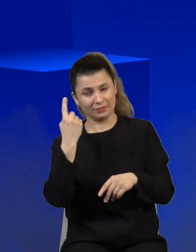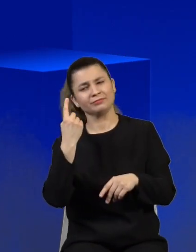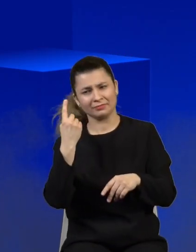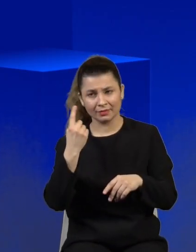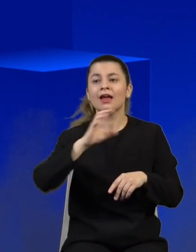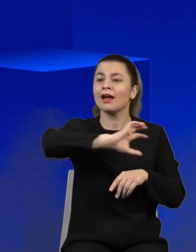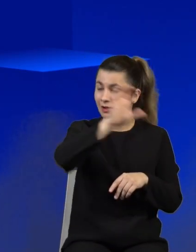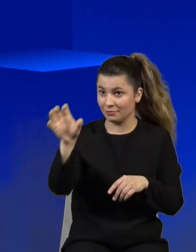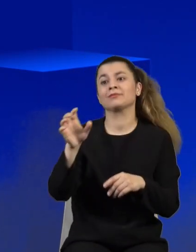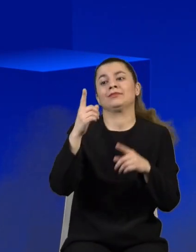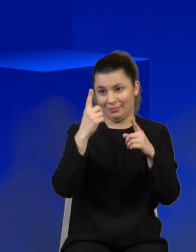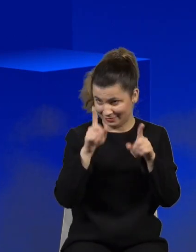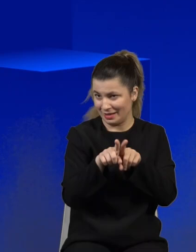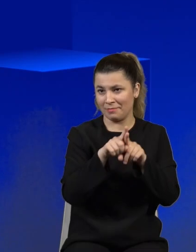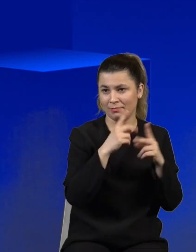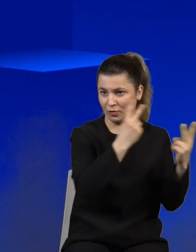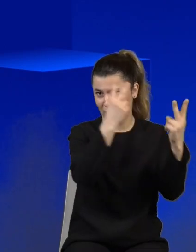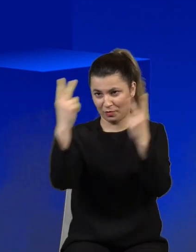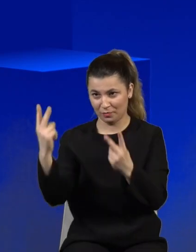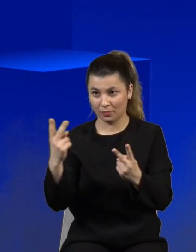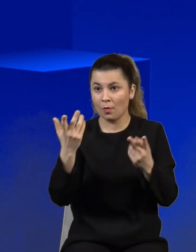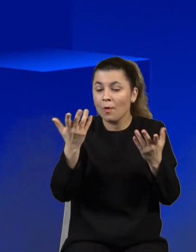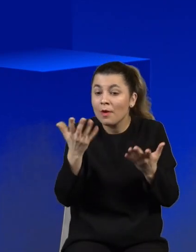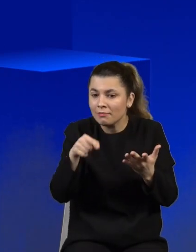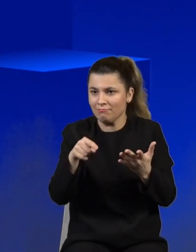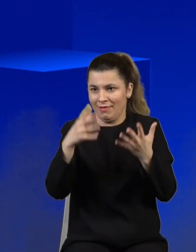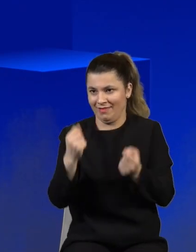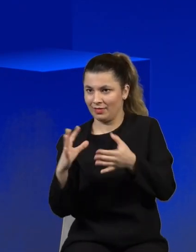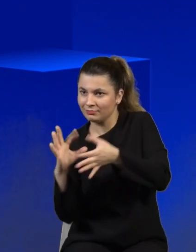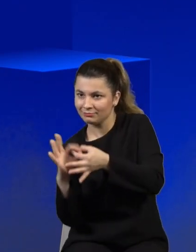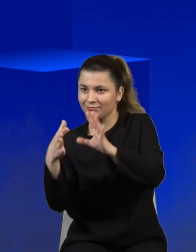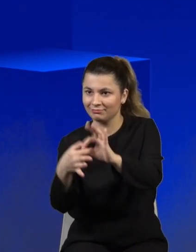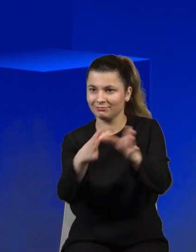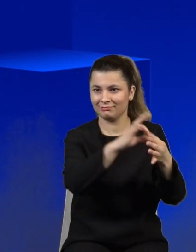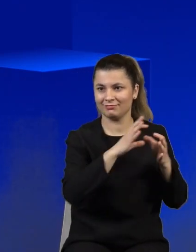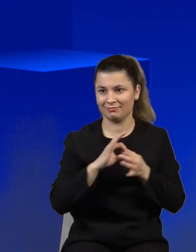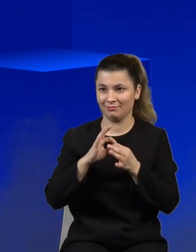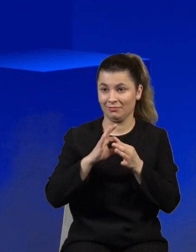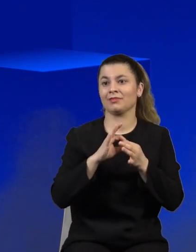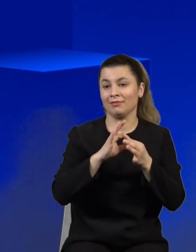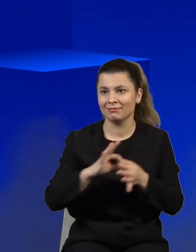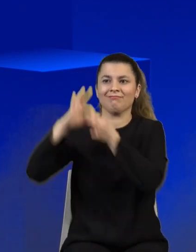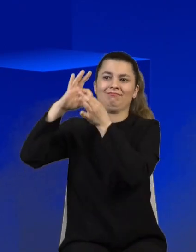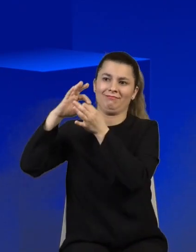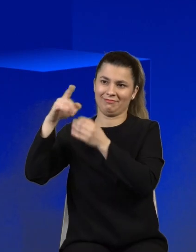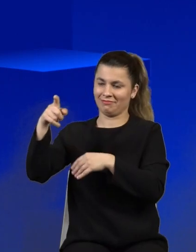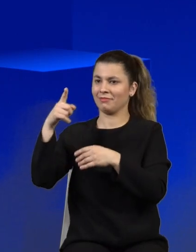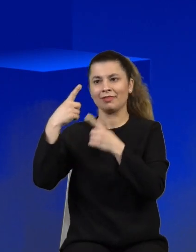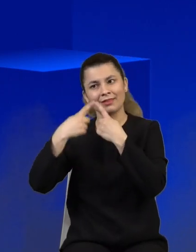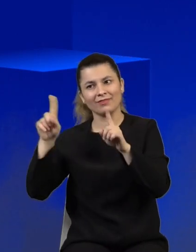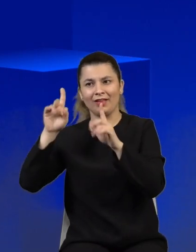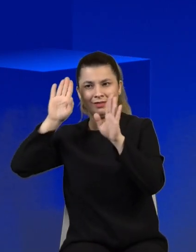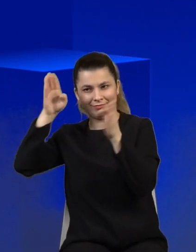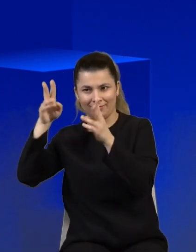policies. Climate policy, environmental policy, social affairs,